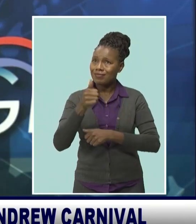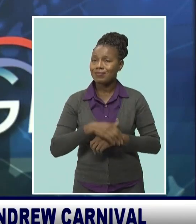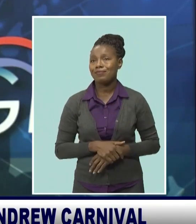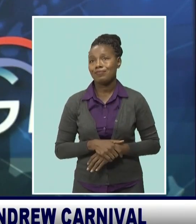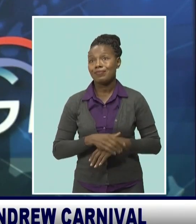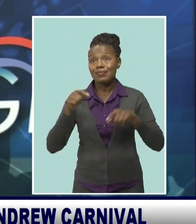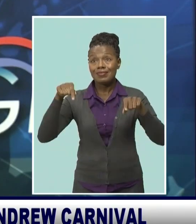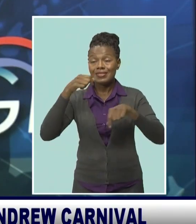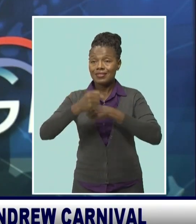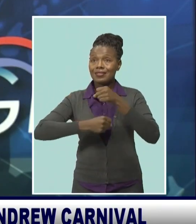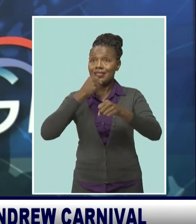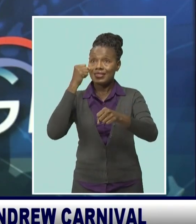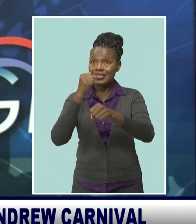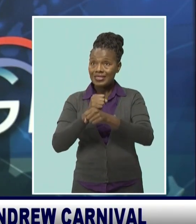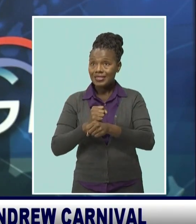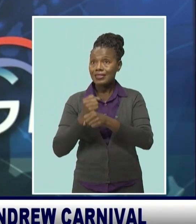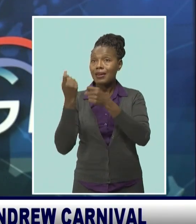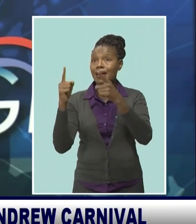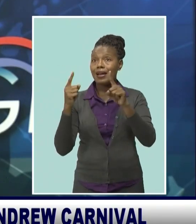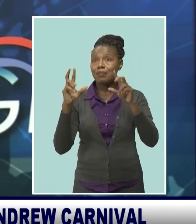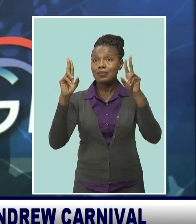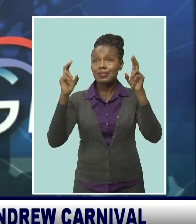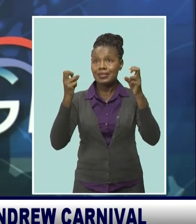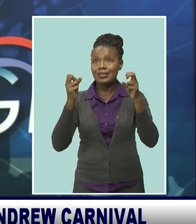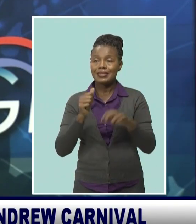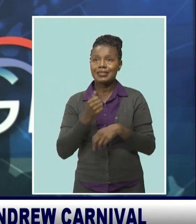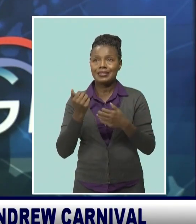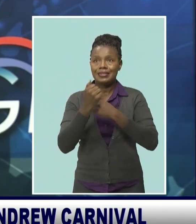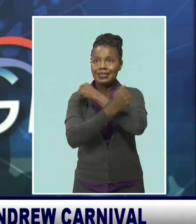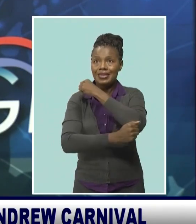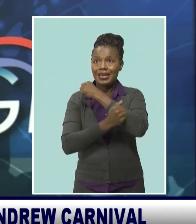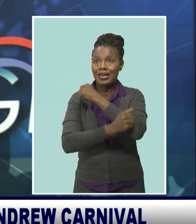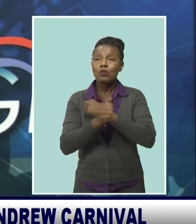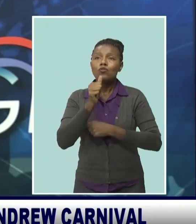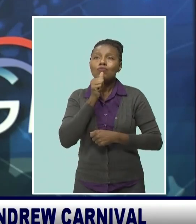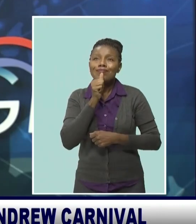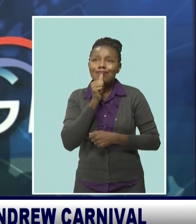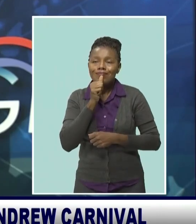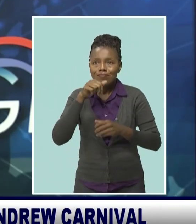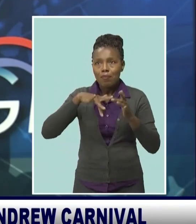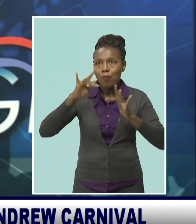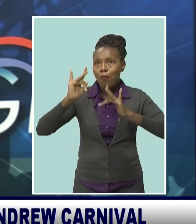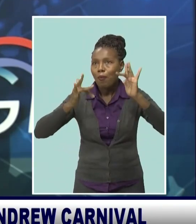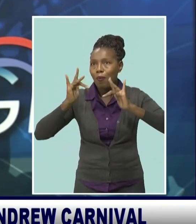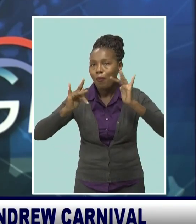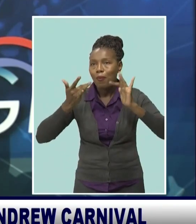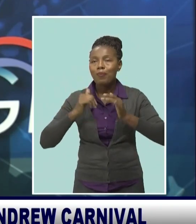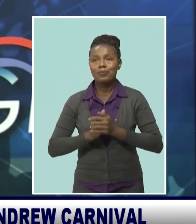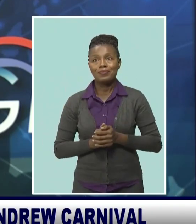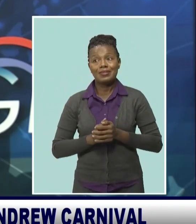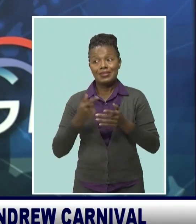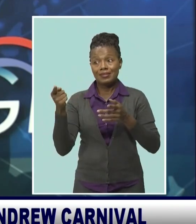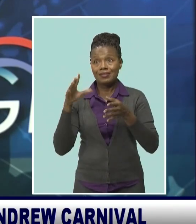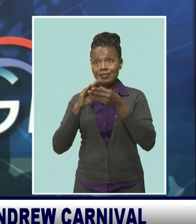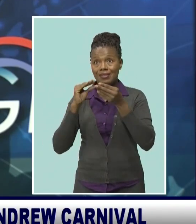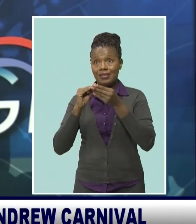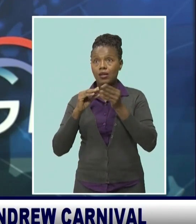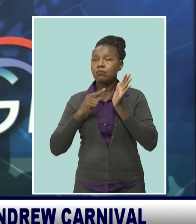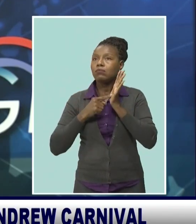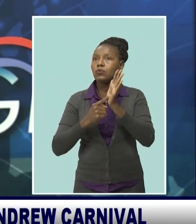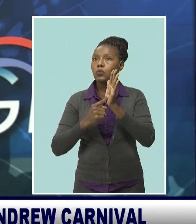This year, the event is being held under the theme, The Secret Treasures of St. Andrew. And Ms. King reiterates its aims to show locals and